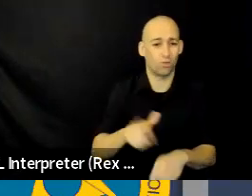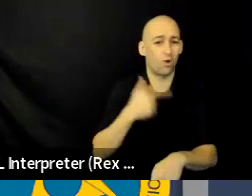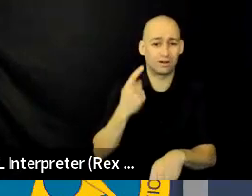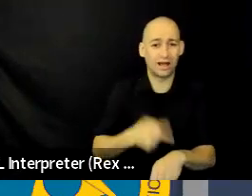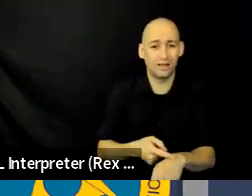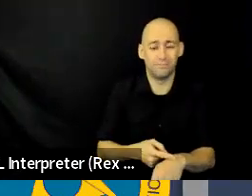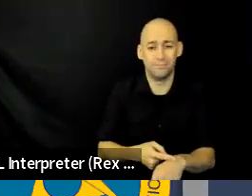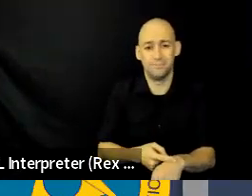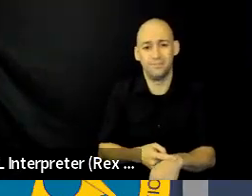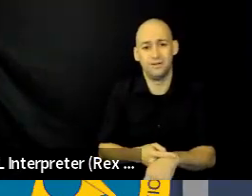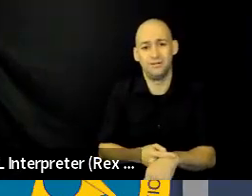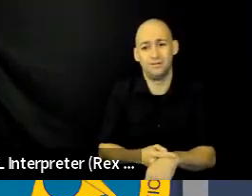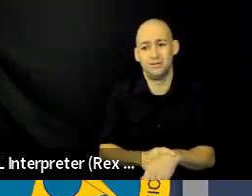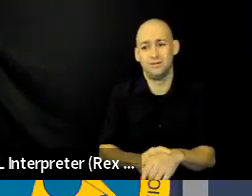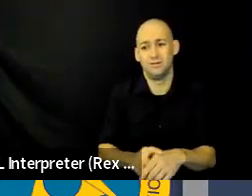And